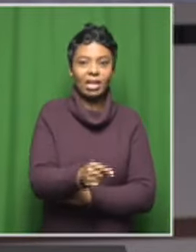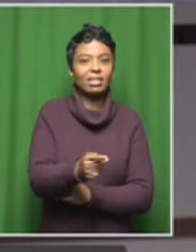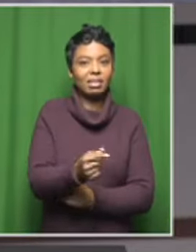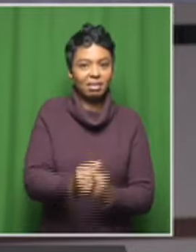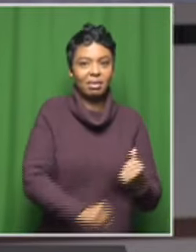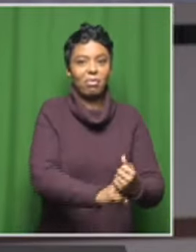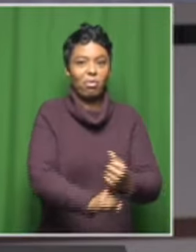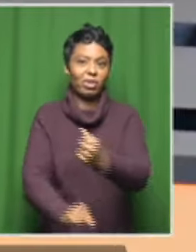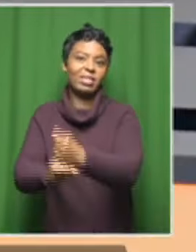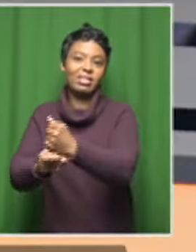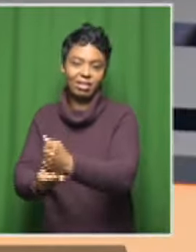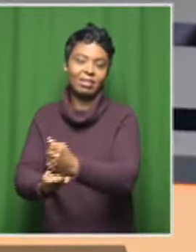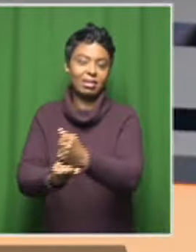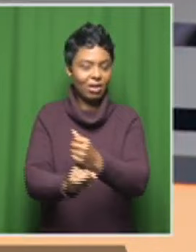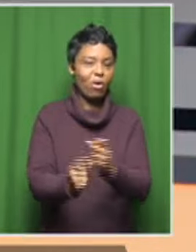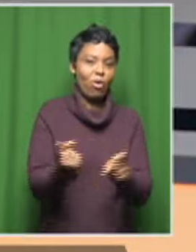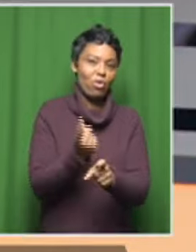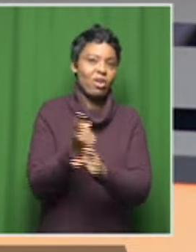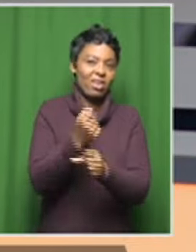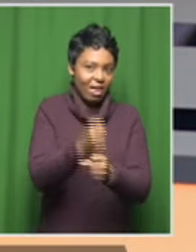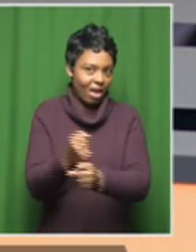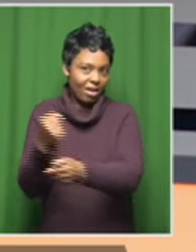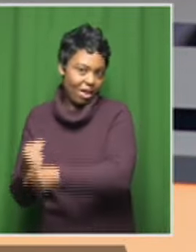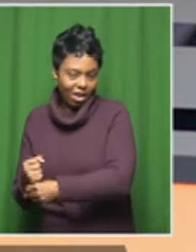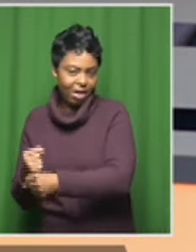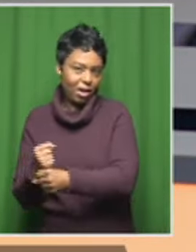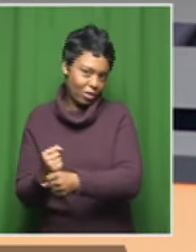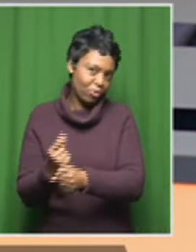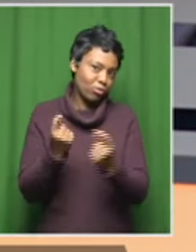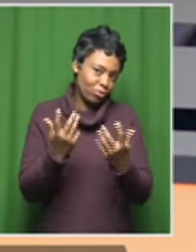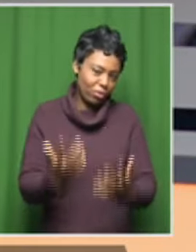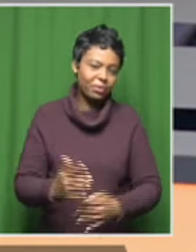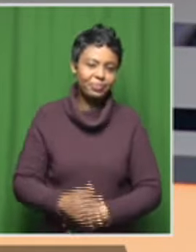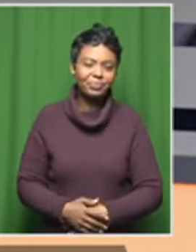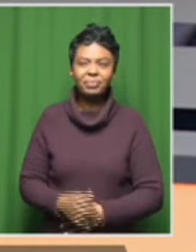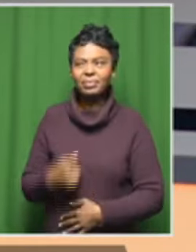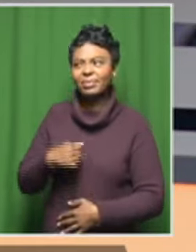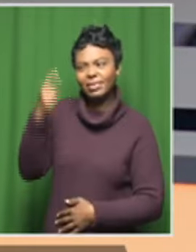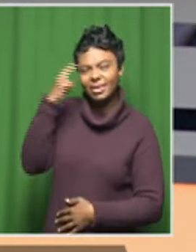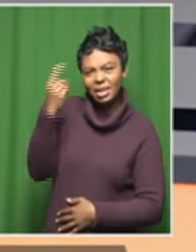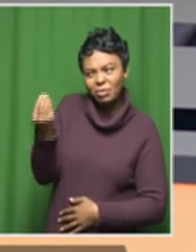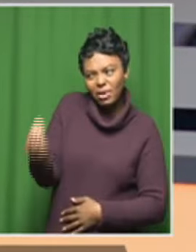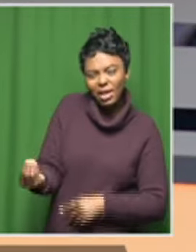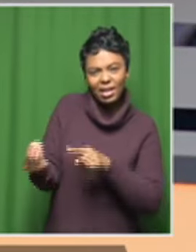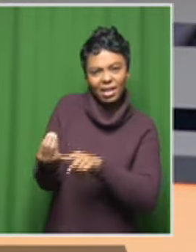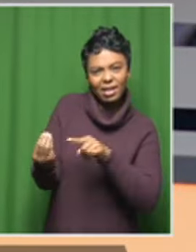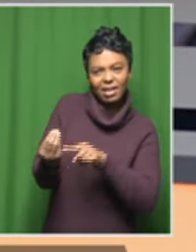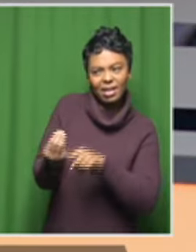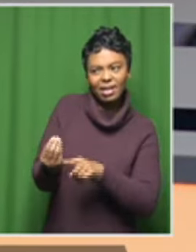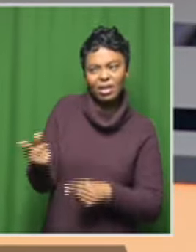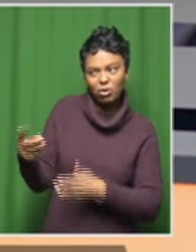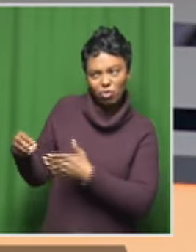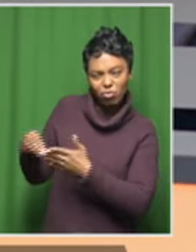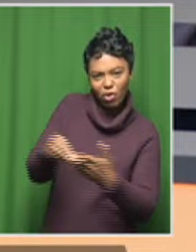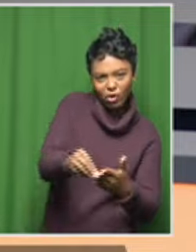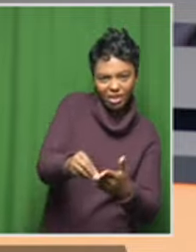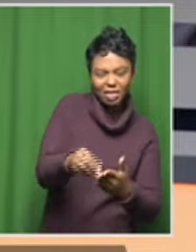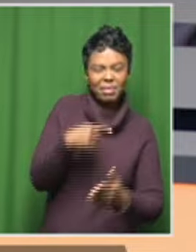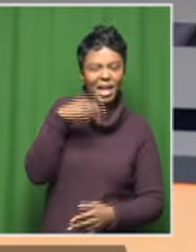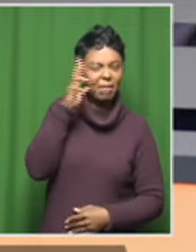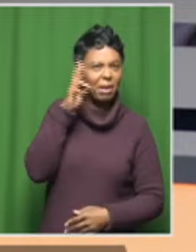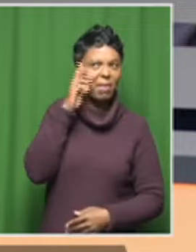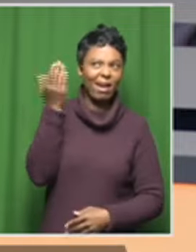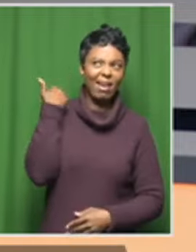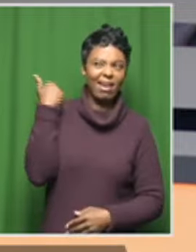Beautiful. I know that there was a little guy. I mean, I think there's been 2 or 3, I'm not sure, that you've brought into the studio, but there's one that I remember very